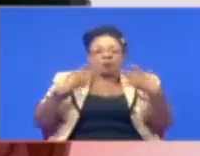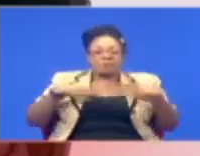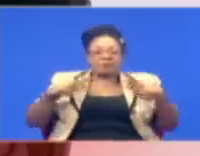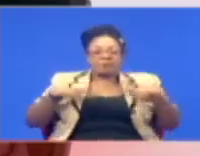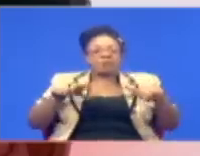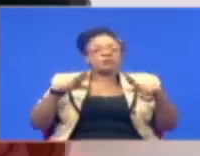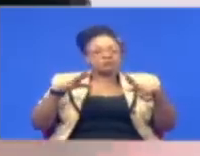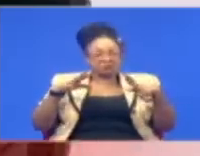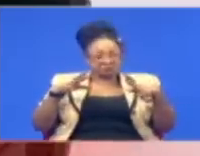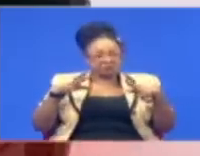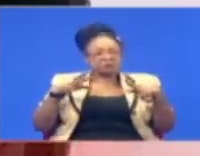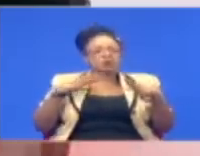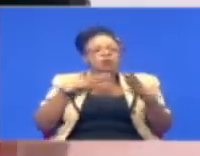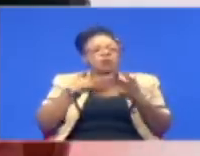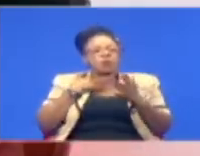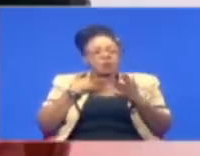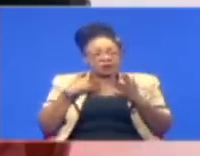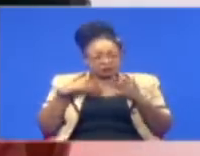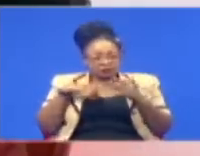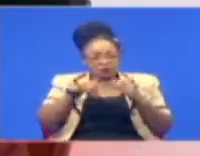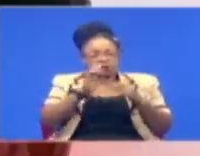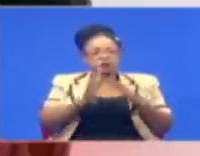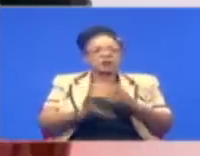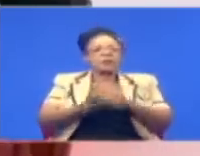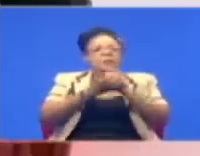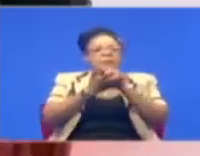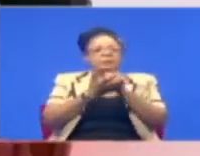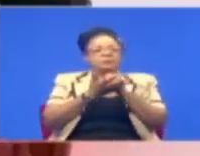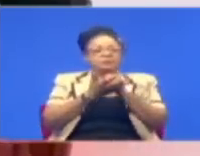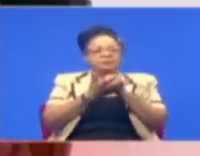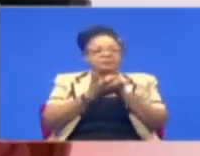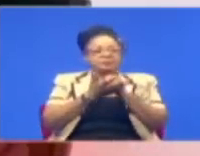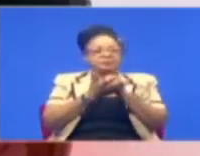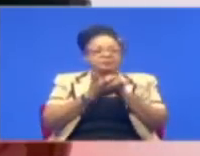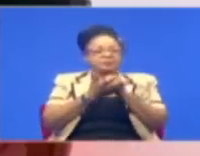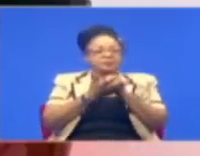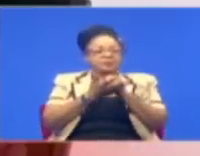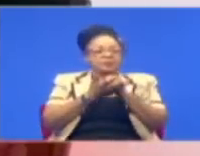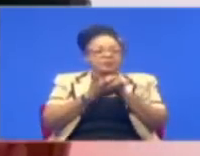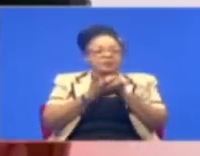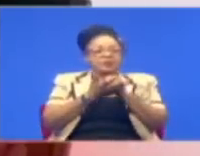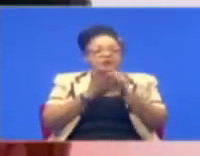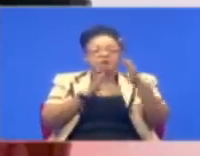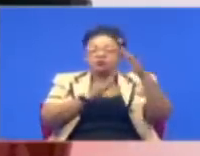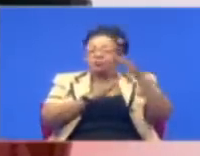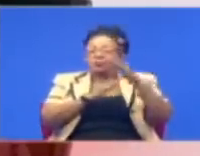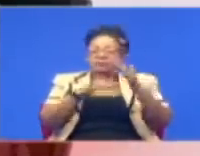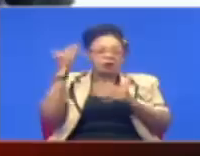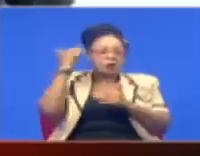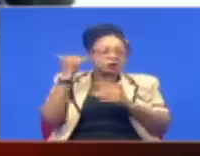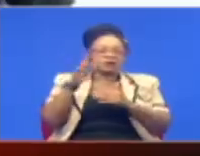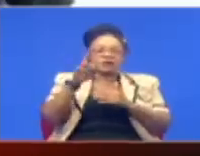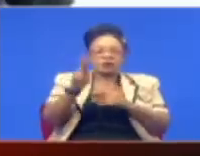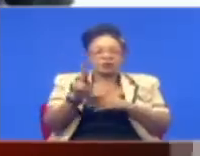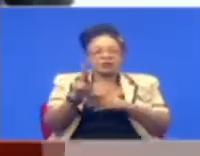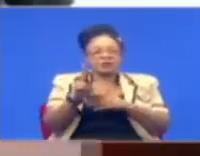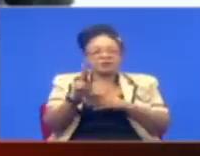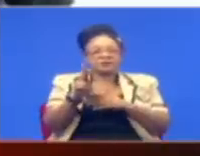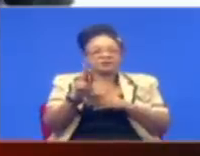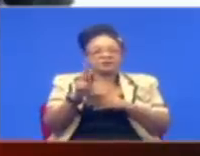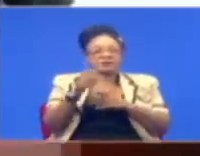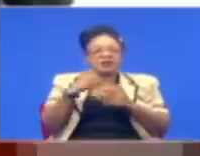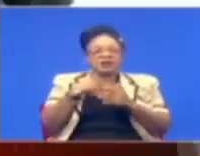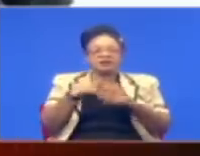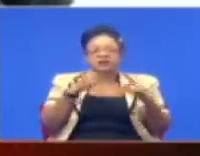up to? I was to go to the next thing. Supreme Court of United Kingdom has a